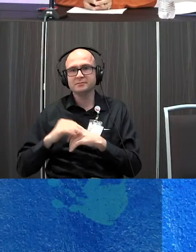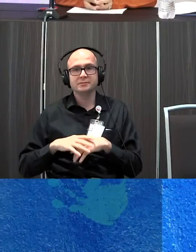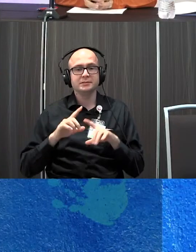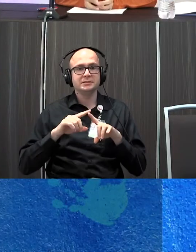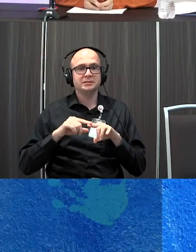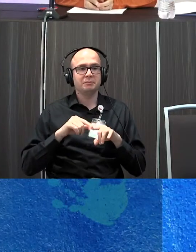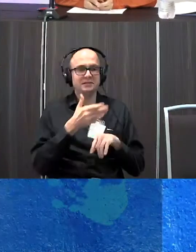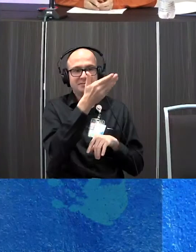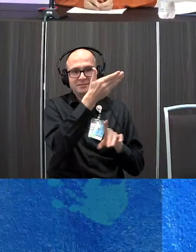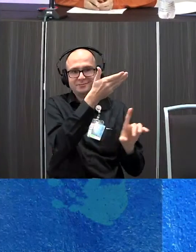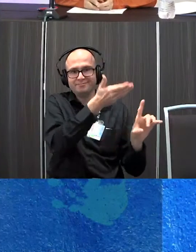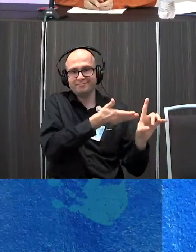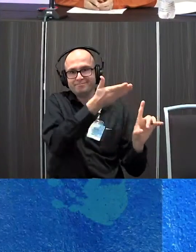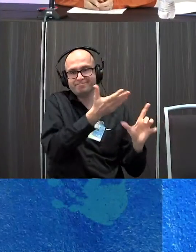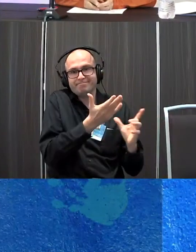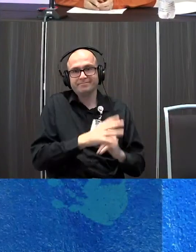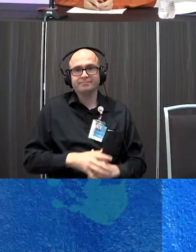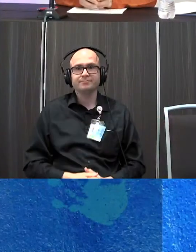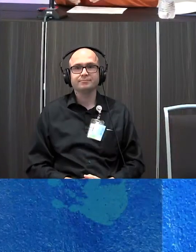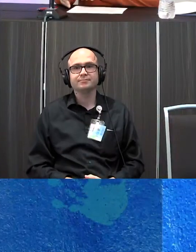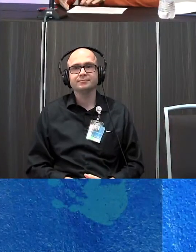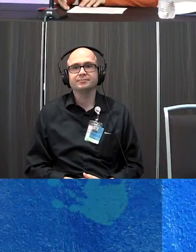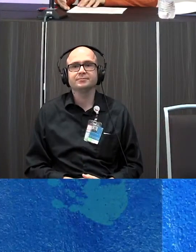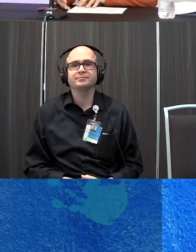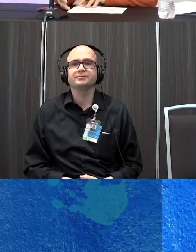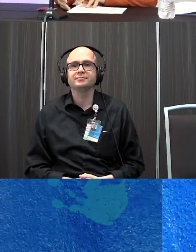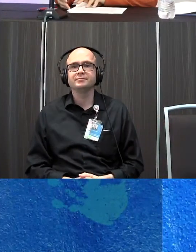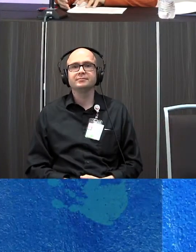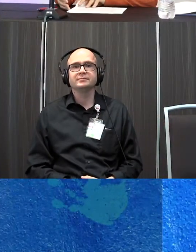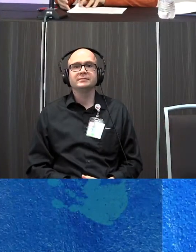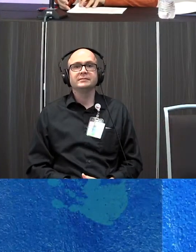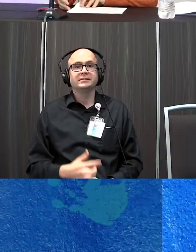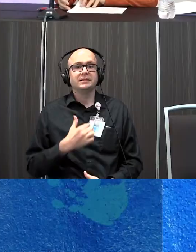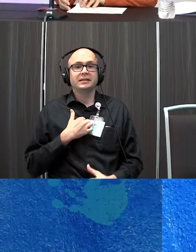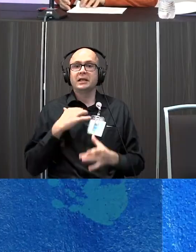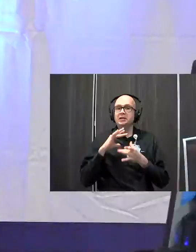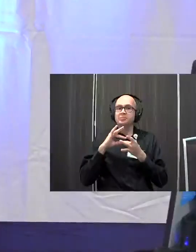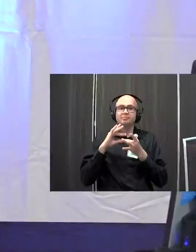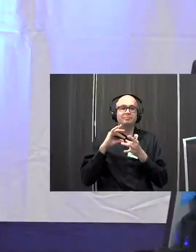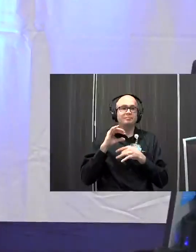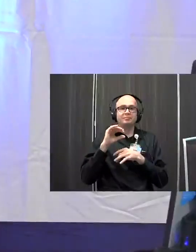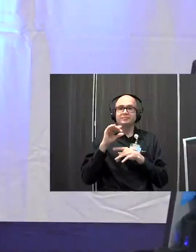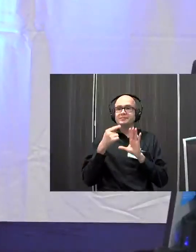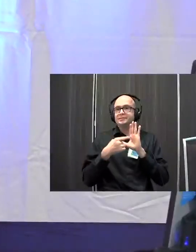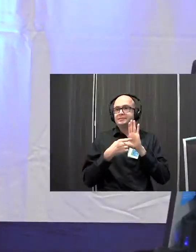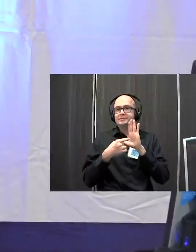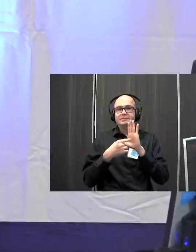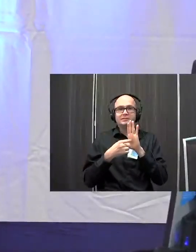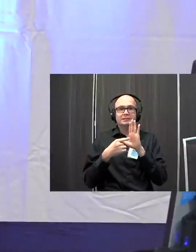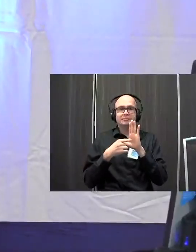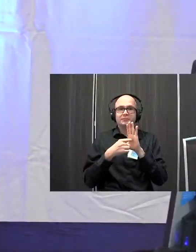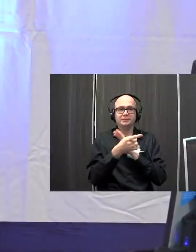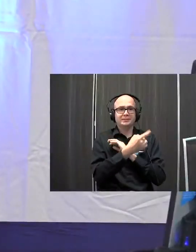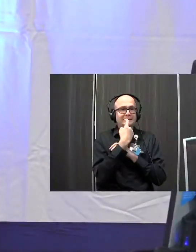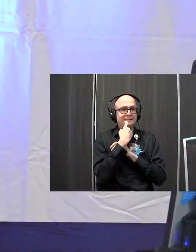at for it. So Yeah, I don't even need to say much about this. This is just an example of exactly what Sean